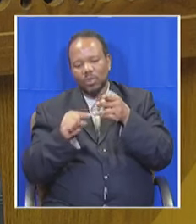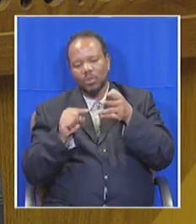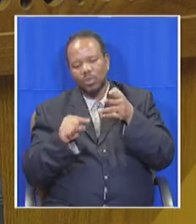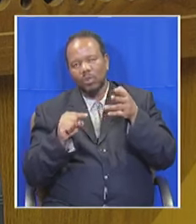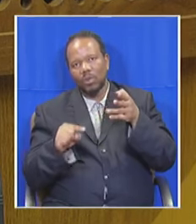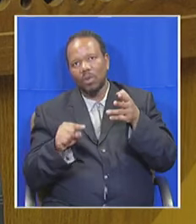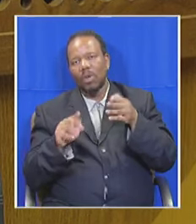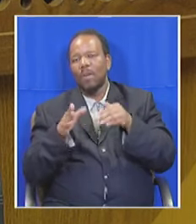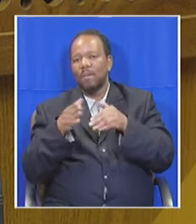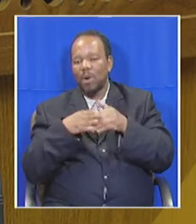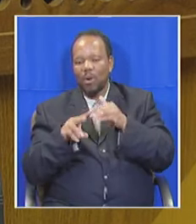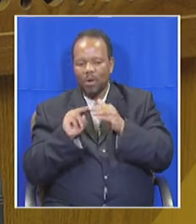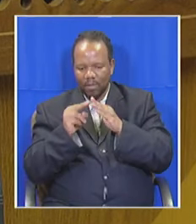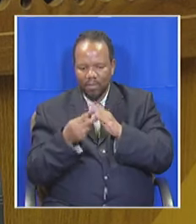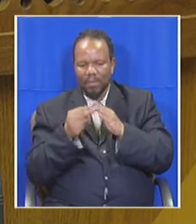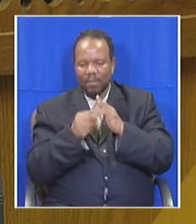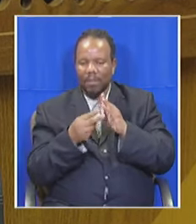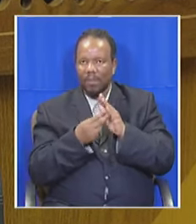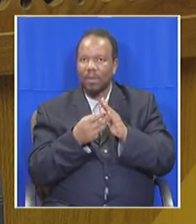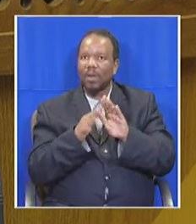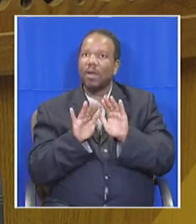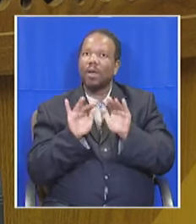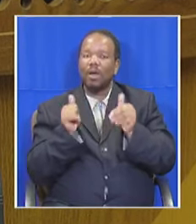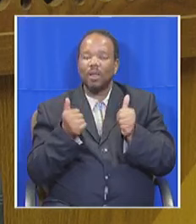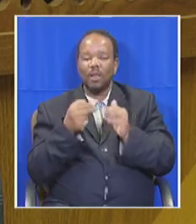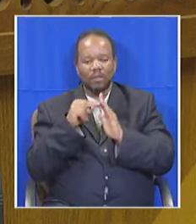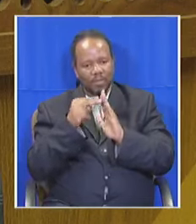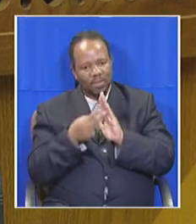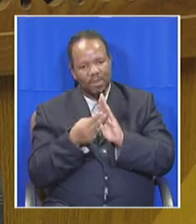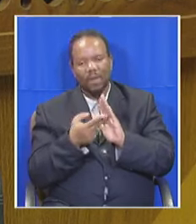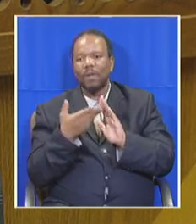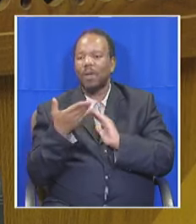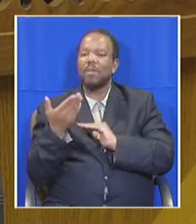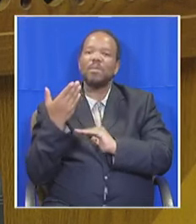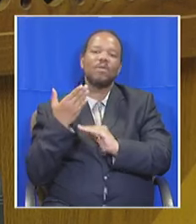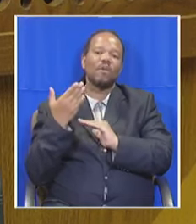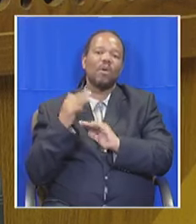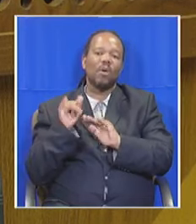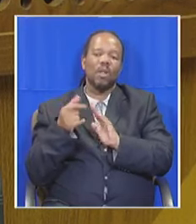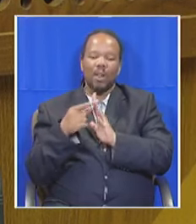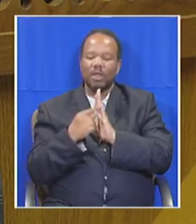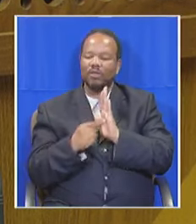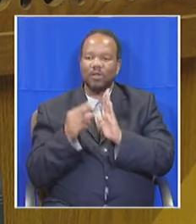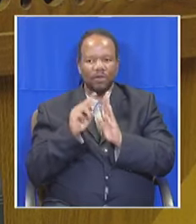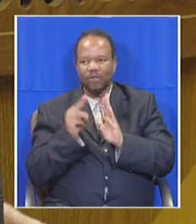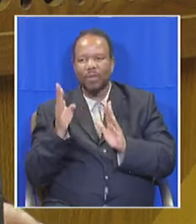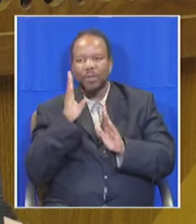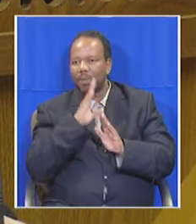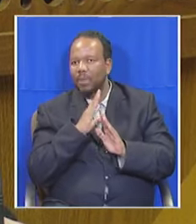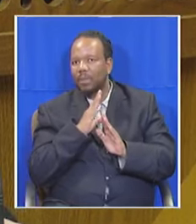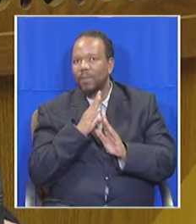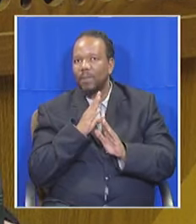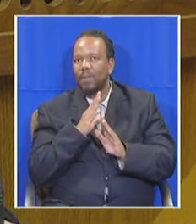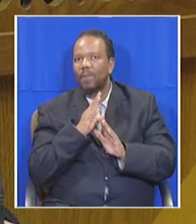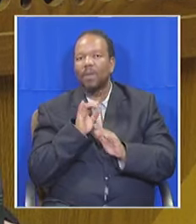amendments that made substantial changes to areas of the legislation that had not initially been under review. Now, it should be noted that